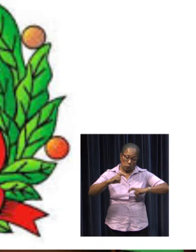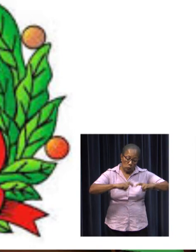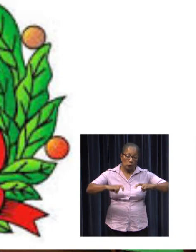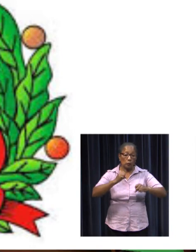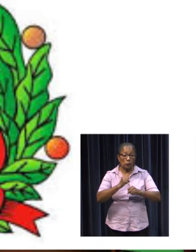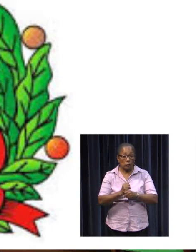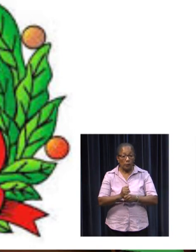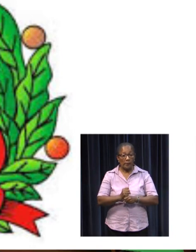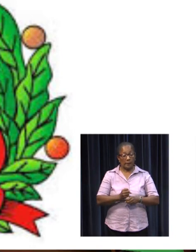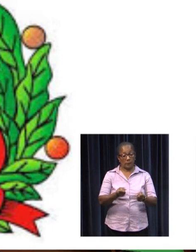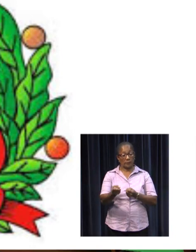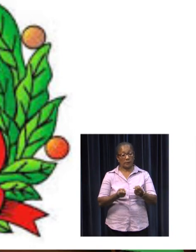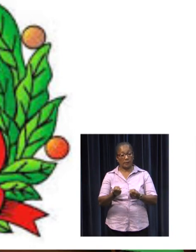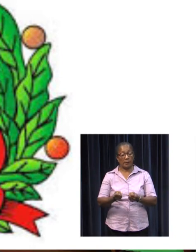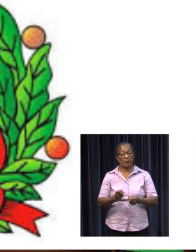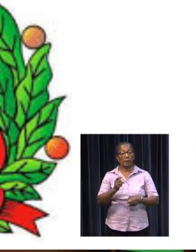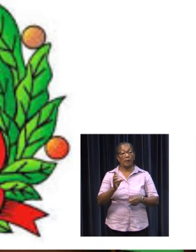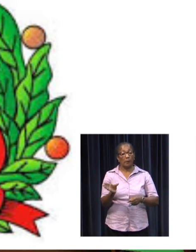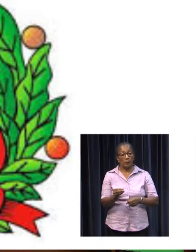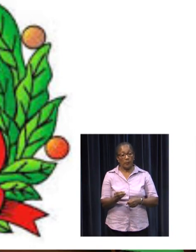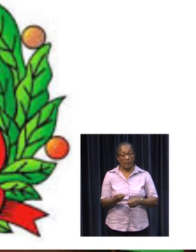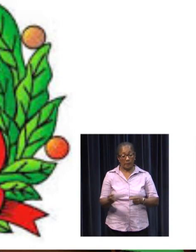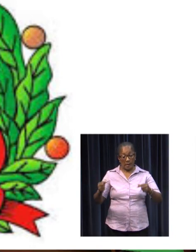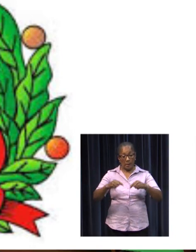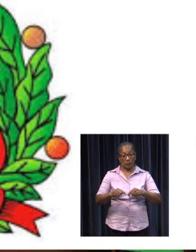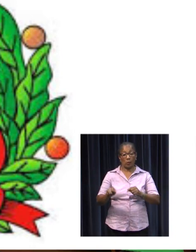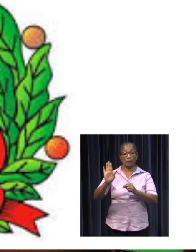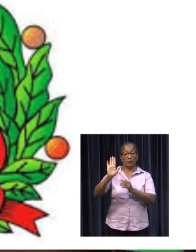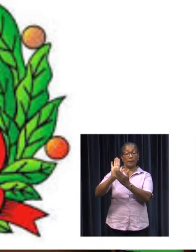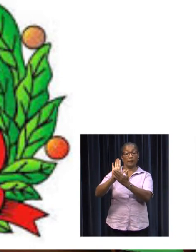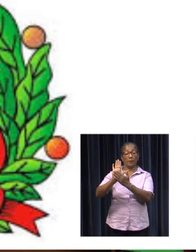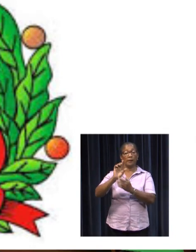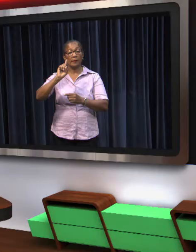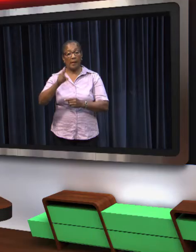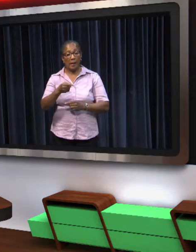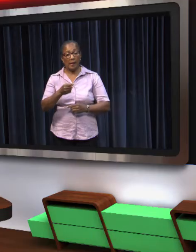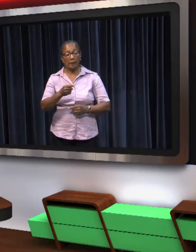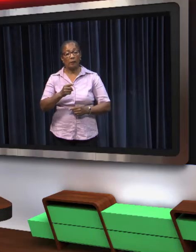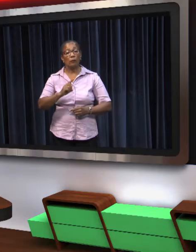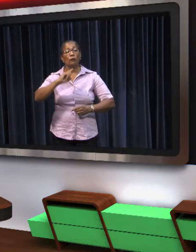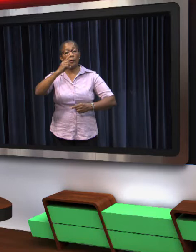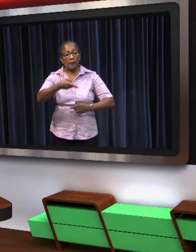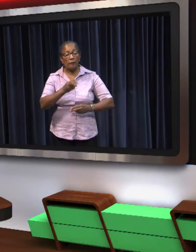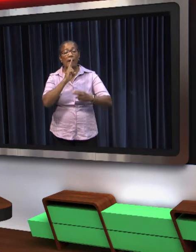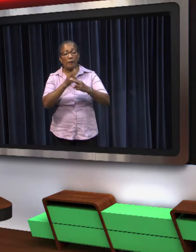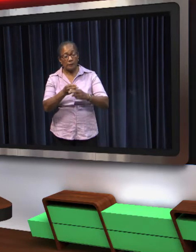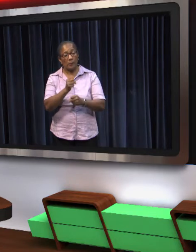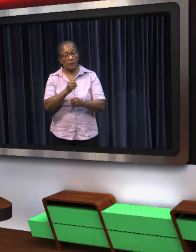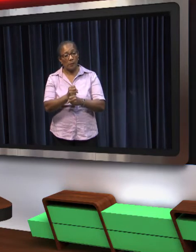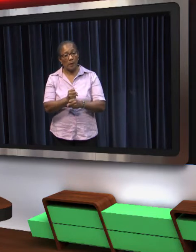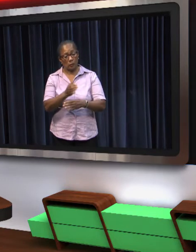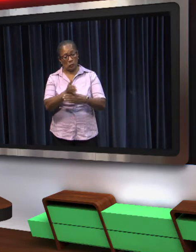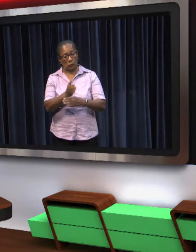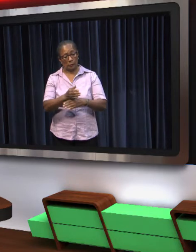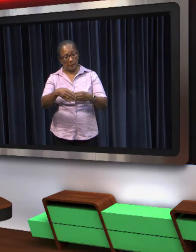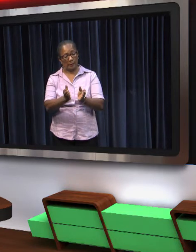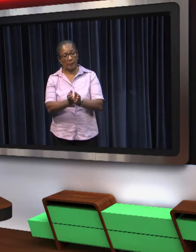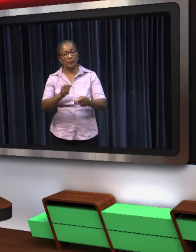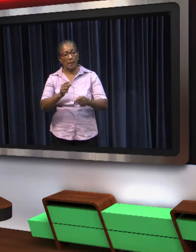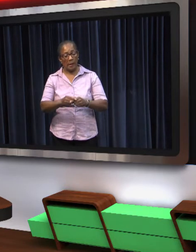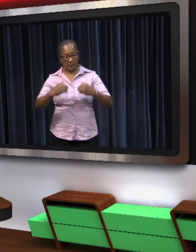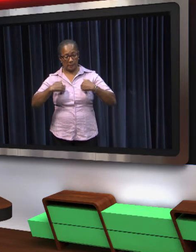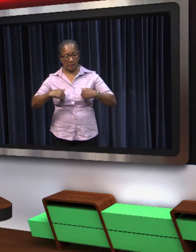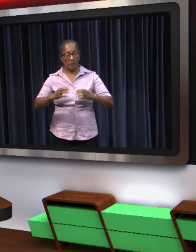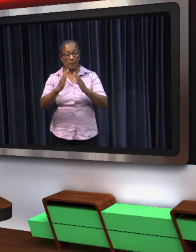of the government authorities will identify themselves upon arrival. And in advance, coordination is made between the team